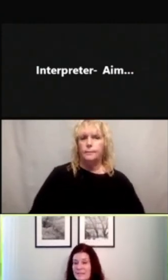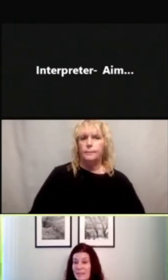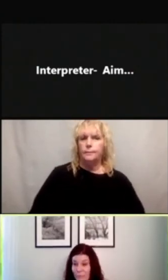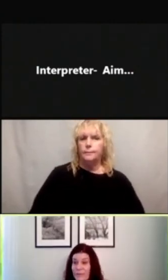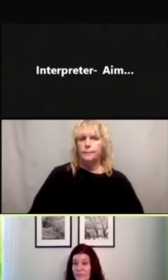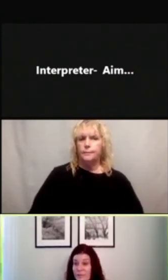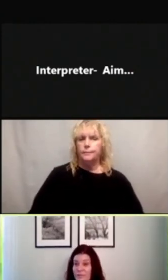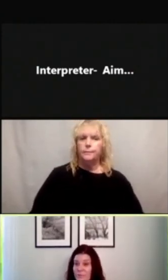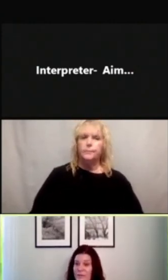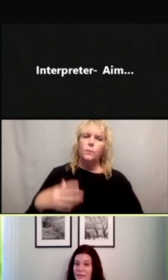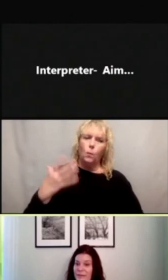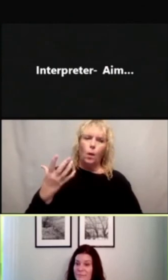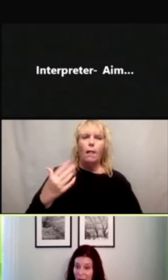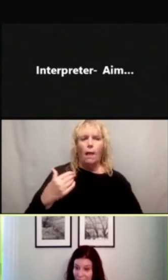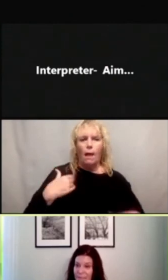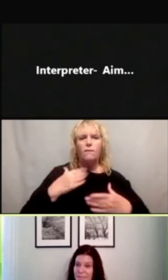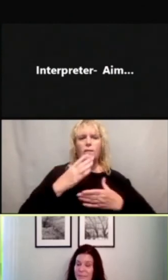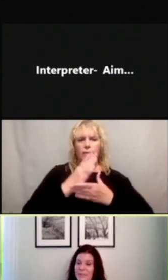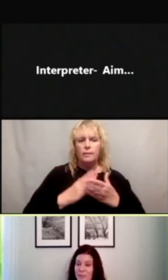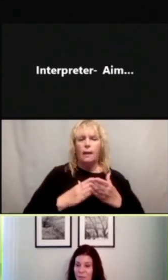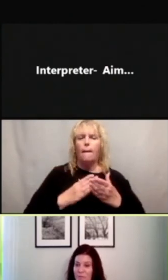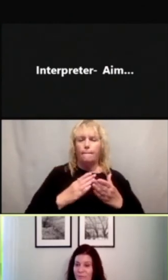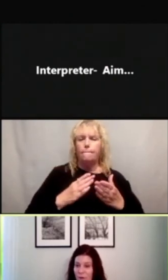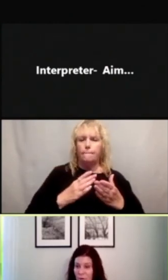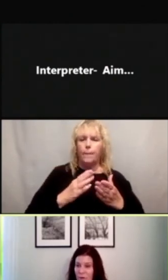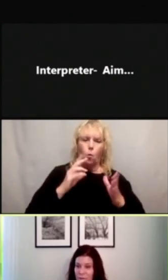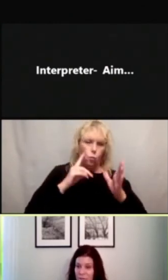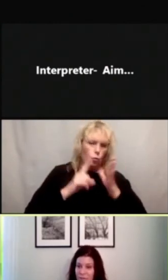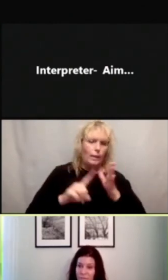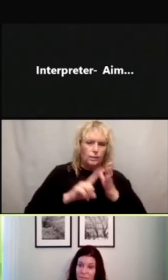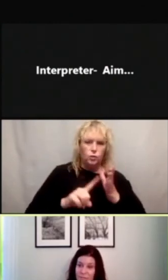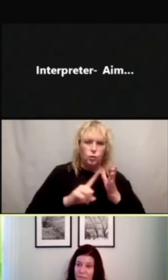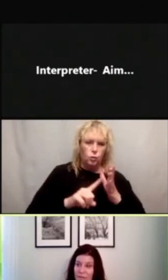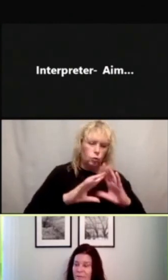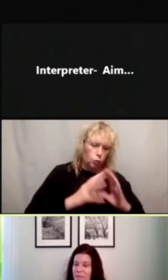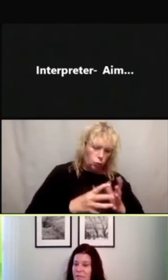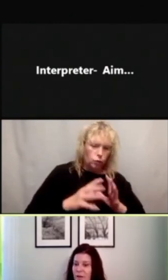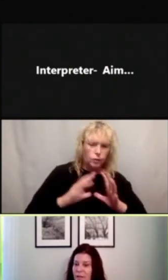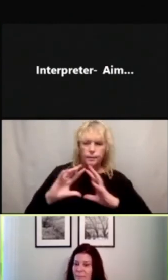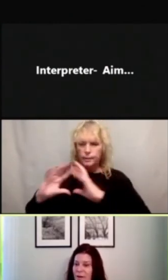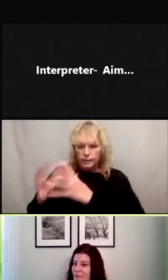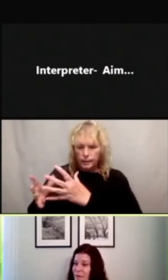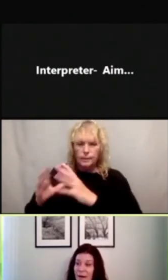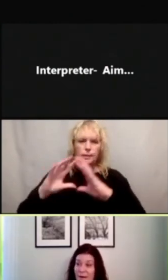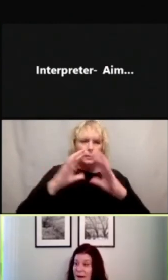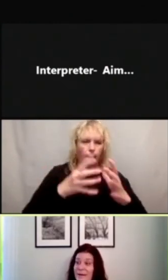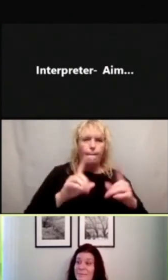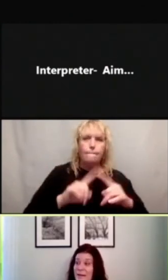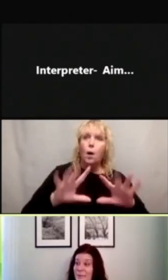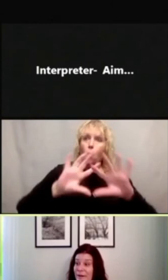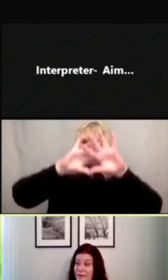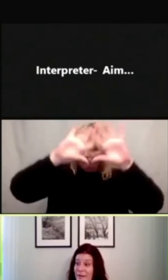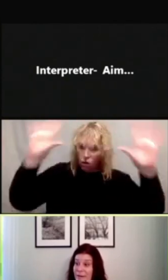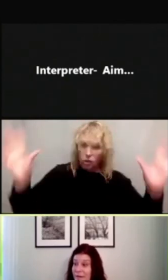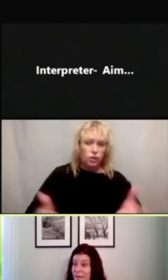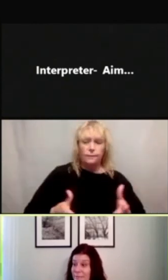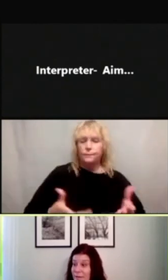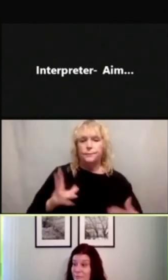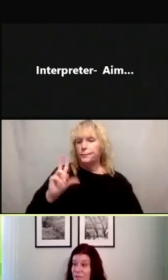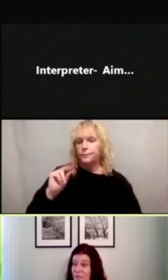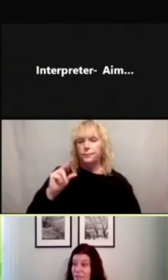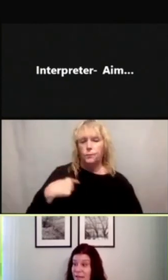there has been some research within pockets, but in terms of overarching research, like we were just talking about, I am not aware of